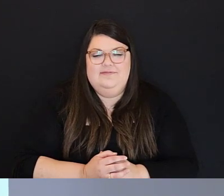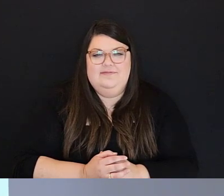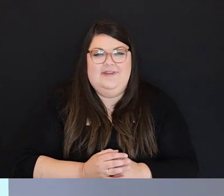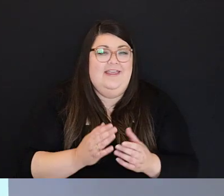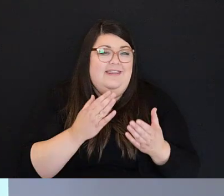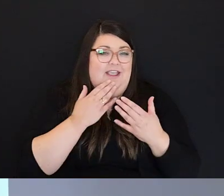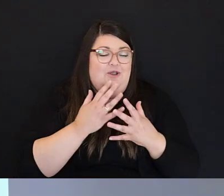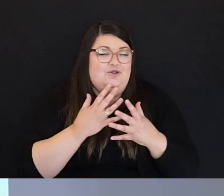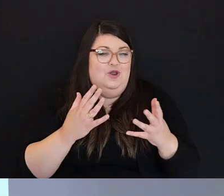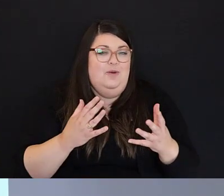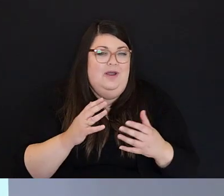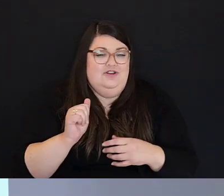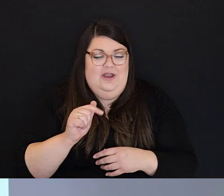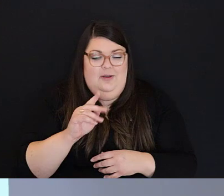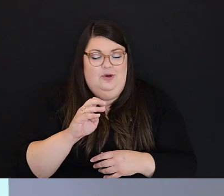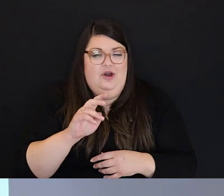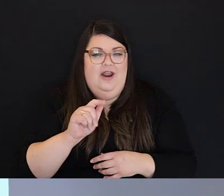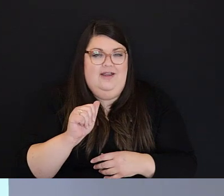Thank you so much, Alberta.